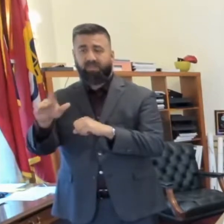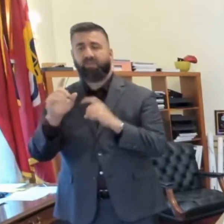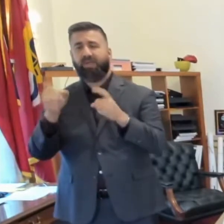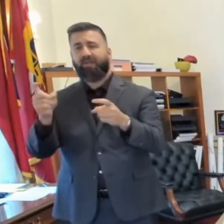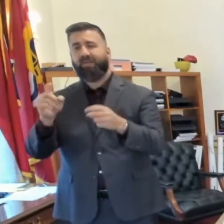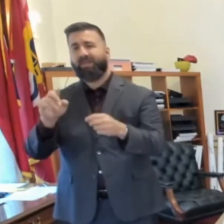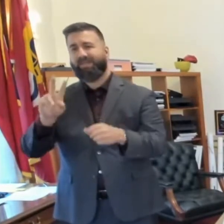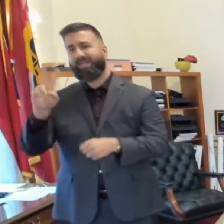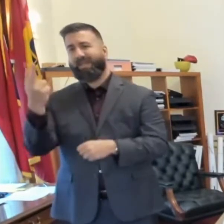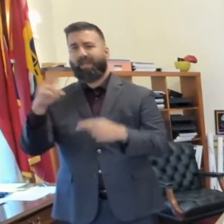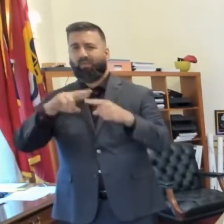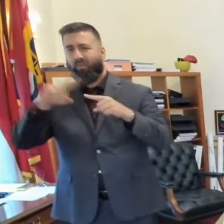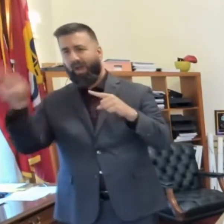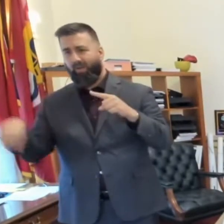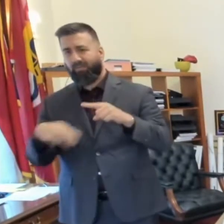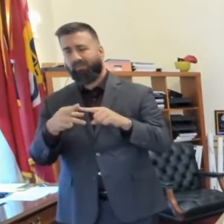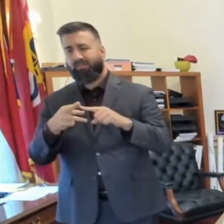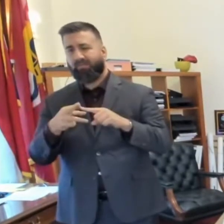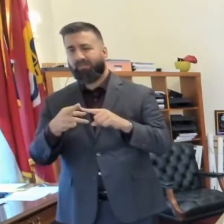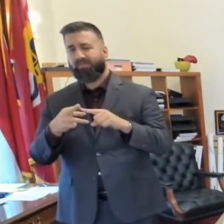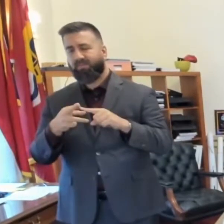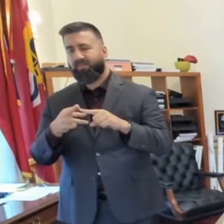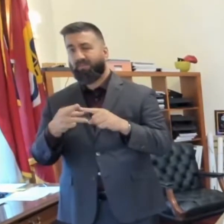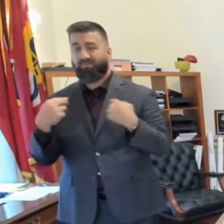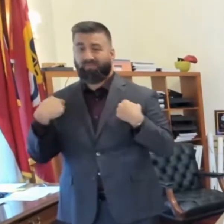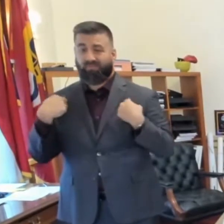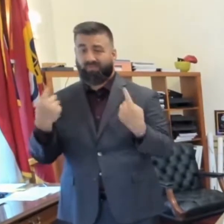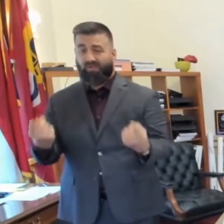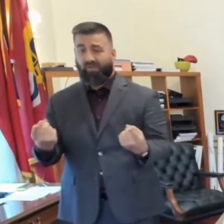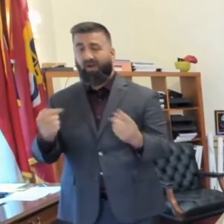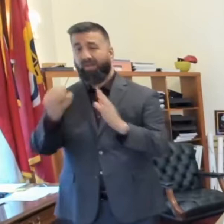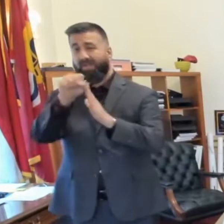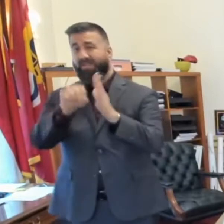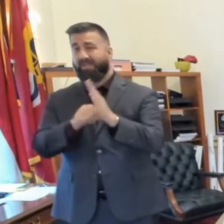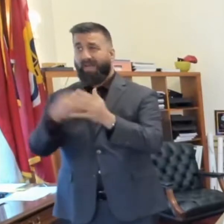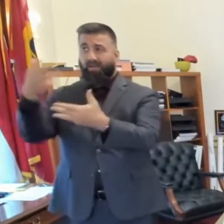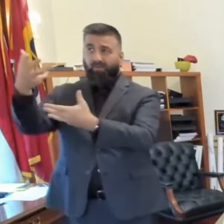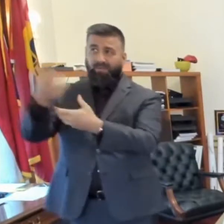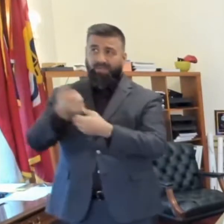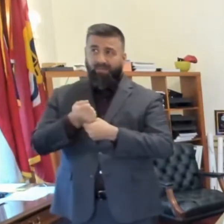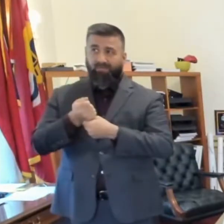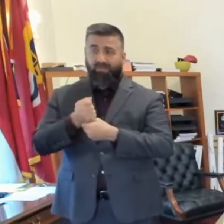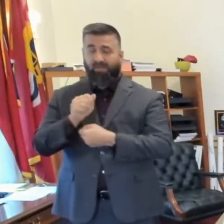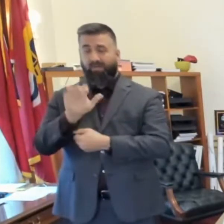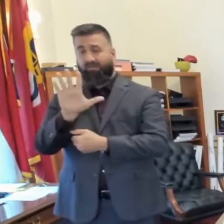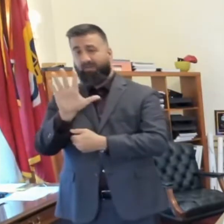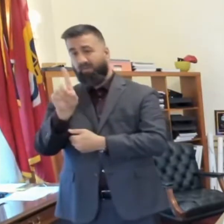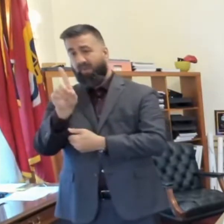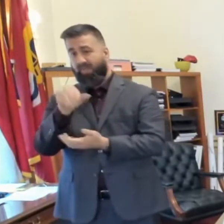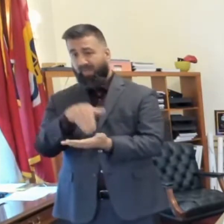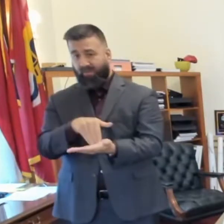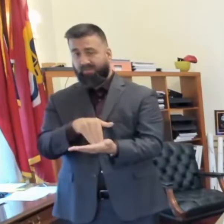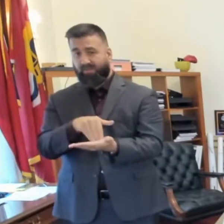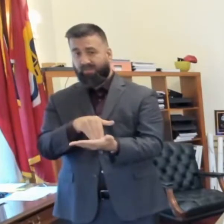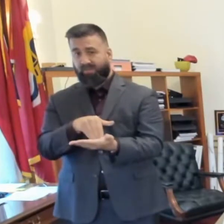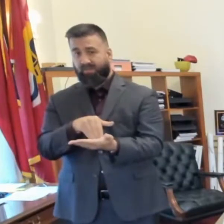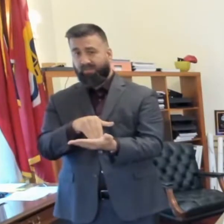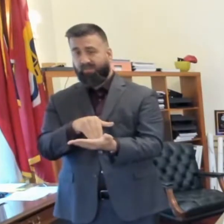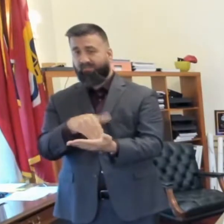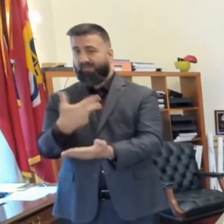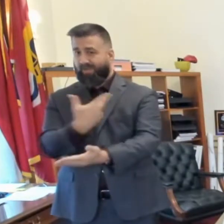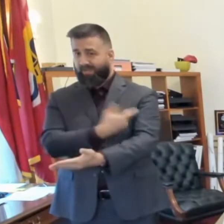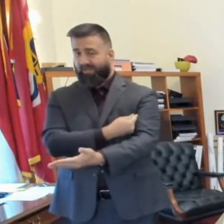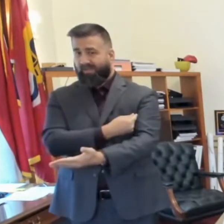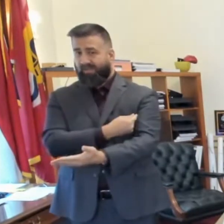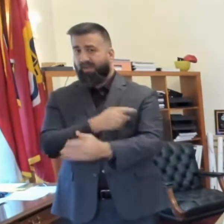second vaccination. So far, the state has received 51,000 doses